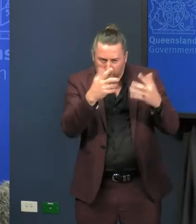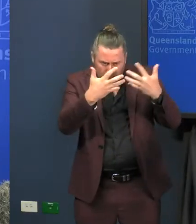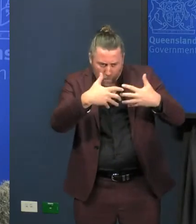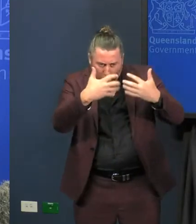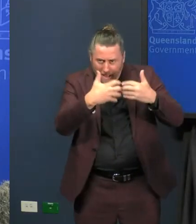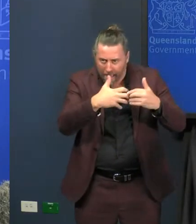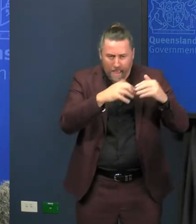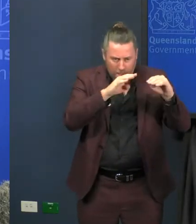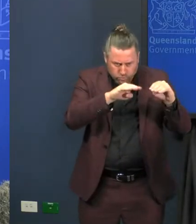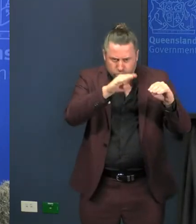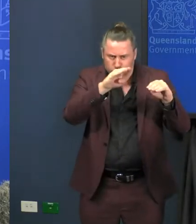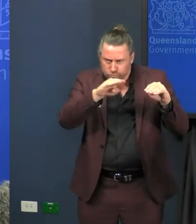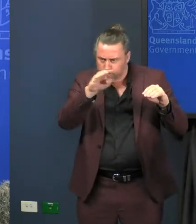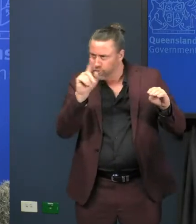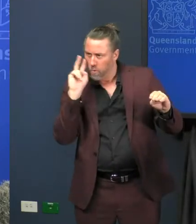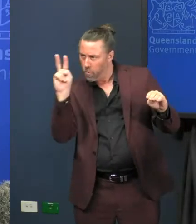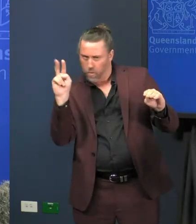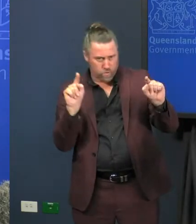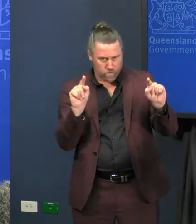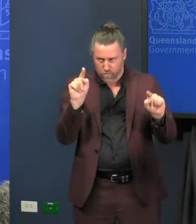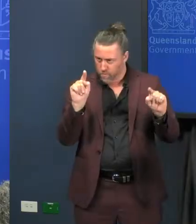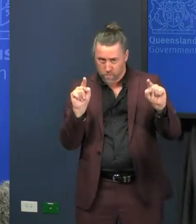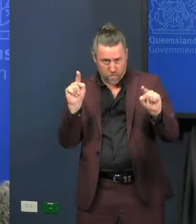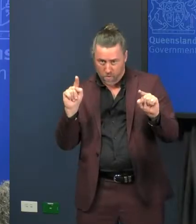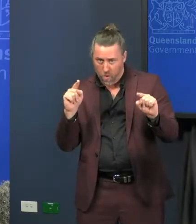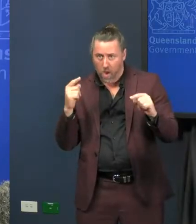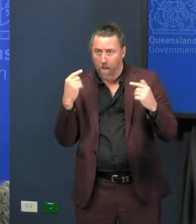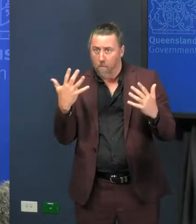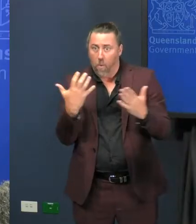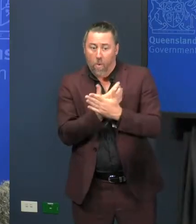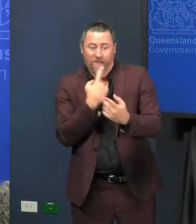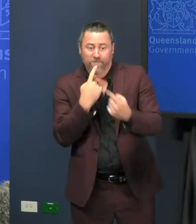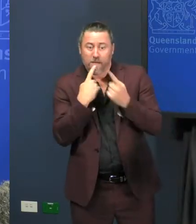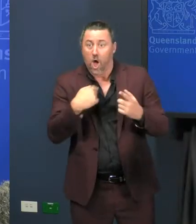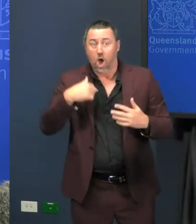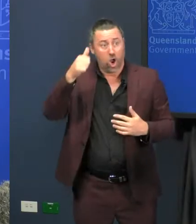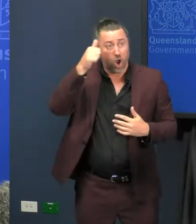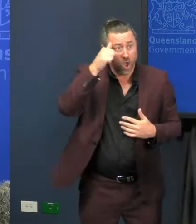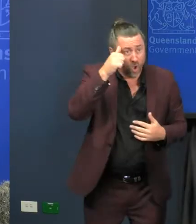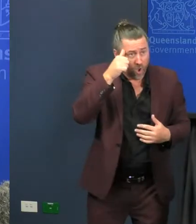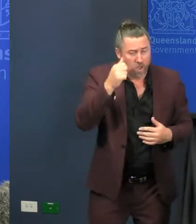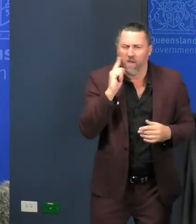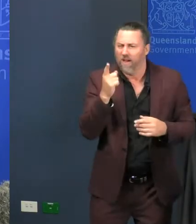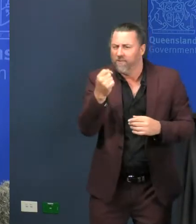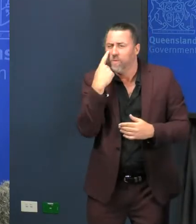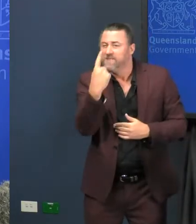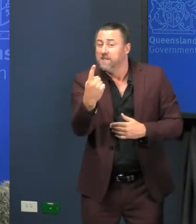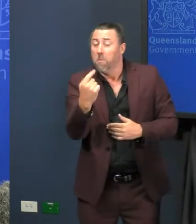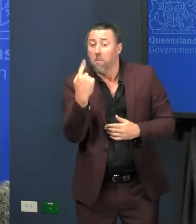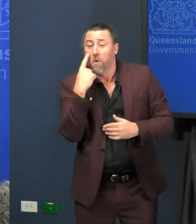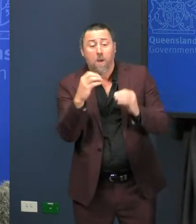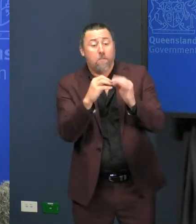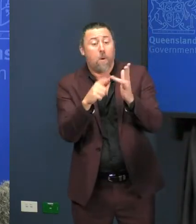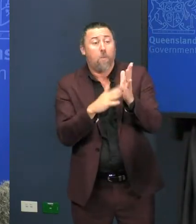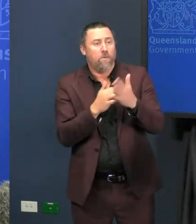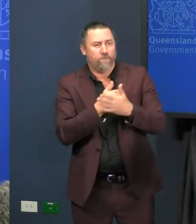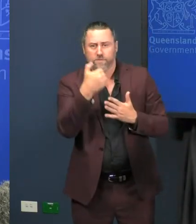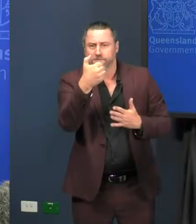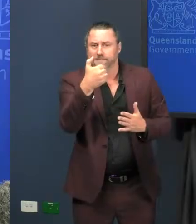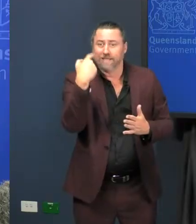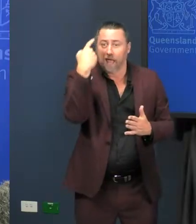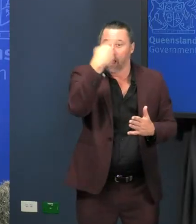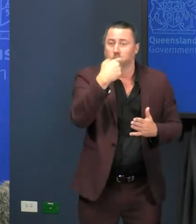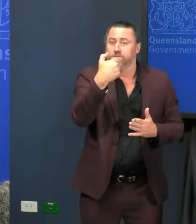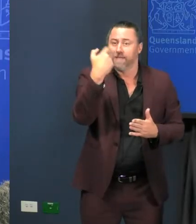will increase as we get closer to this event. And that's why we update those products every 6 hours, and as the system gets closer, they'll be updated